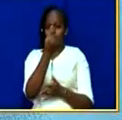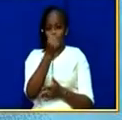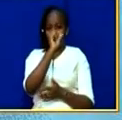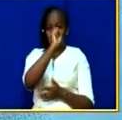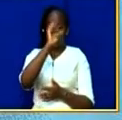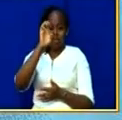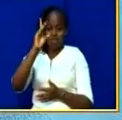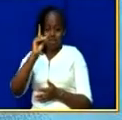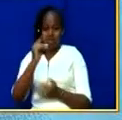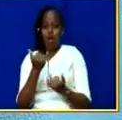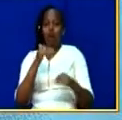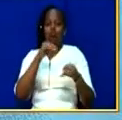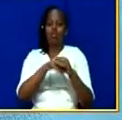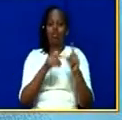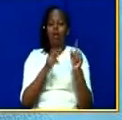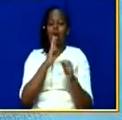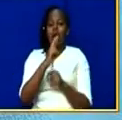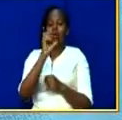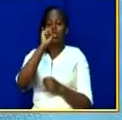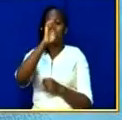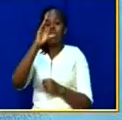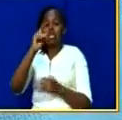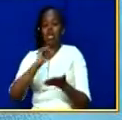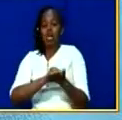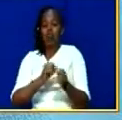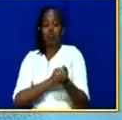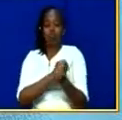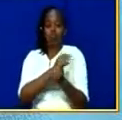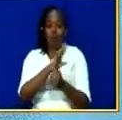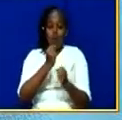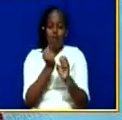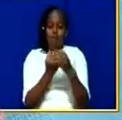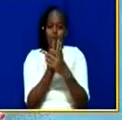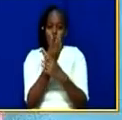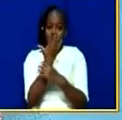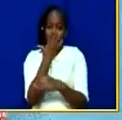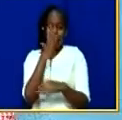seeds. inside here are the seeds that produce The carrot. beautiful